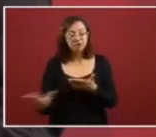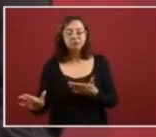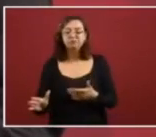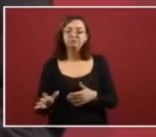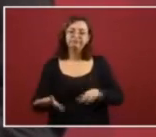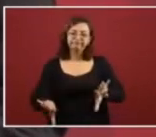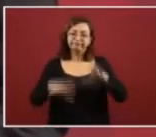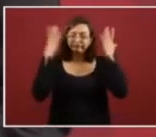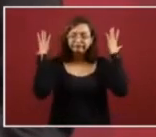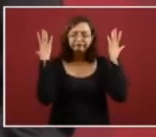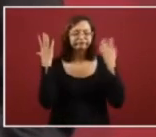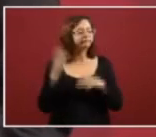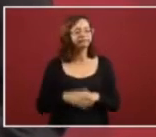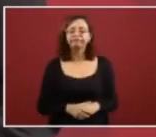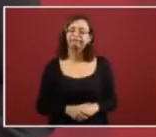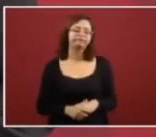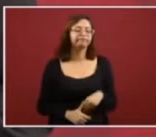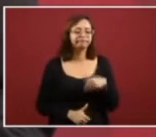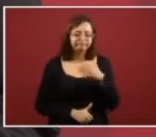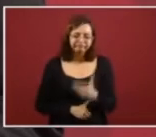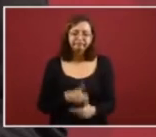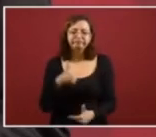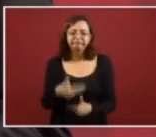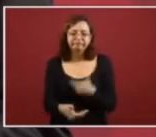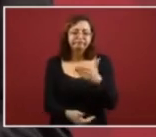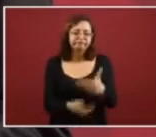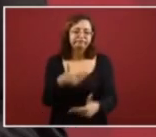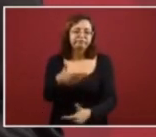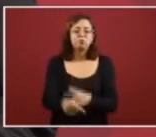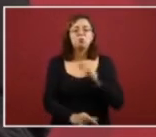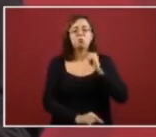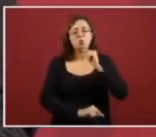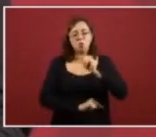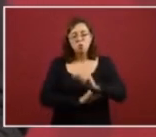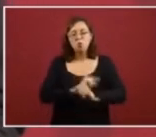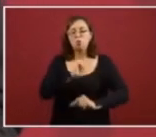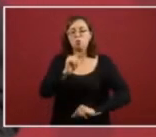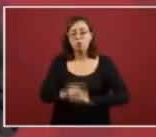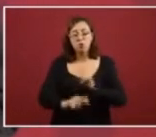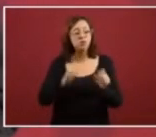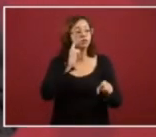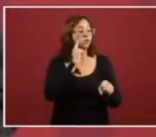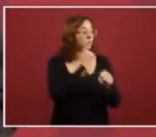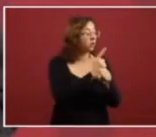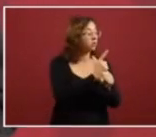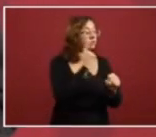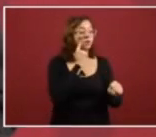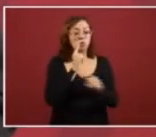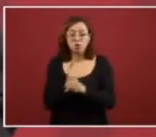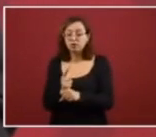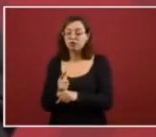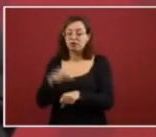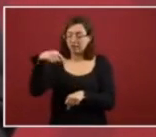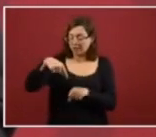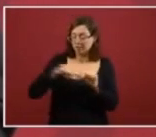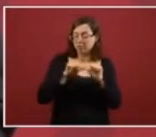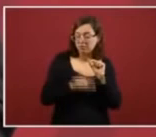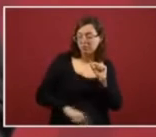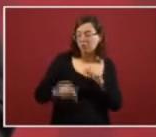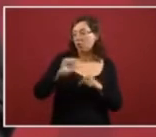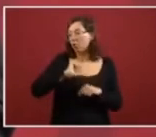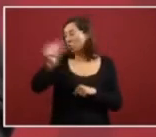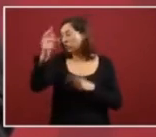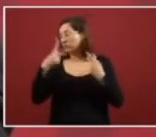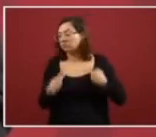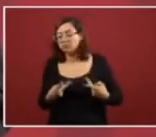se va avanzando mucho. But we are advancing. Además, very se much. Dando cuenta, and besides, we've been figuring out extraños, that there's some.